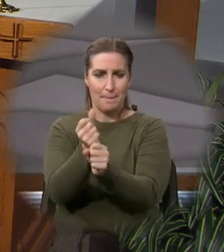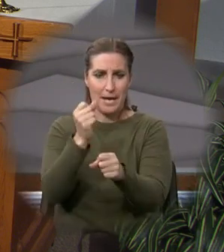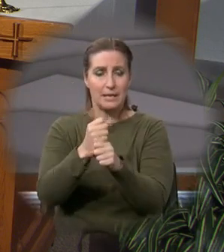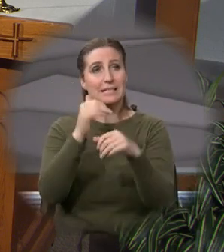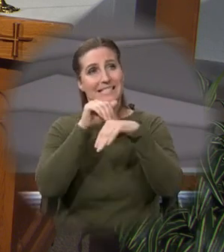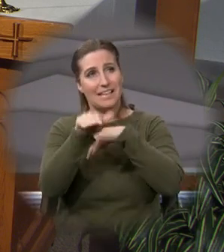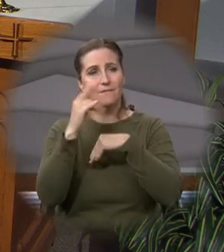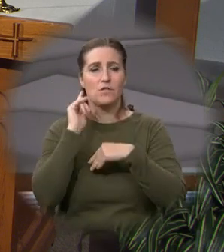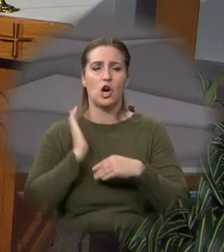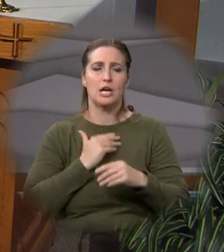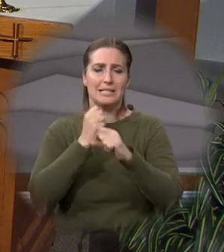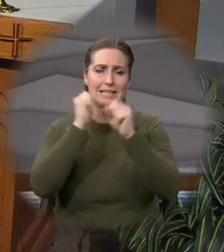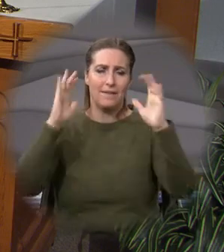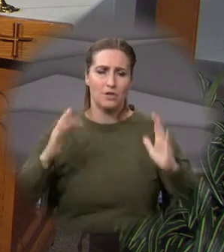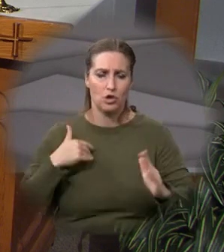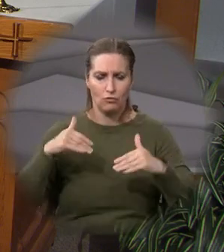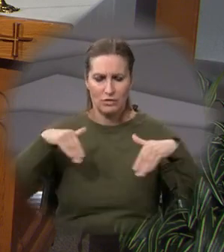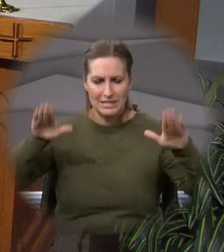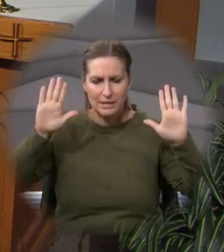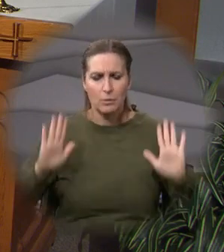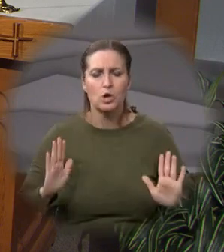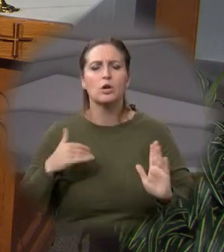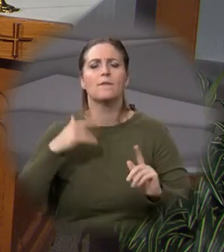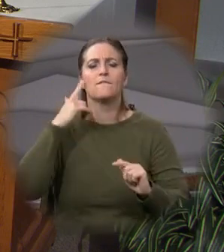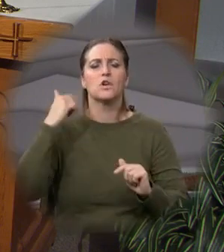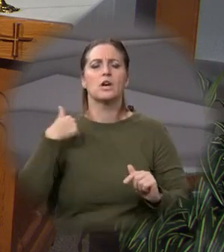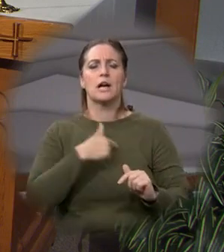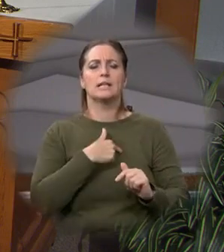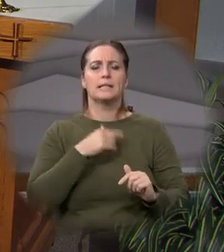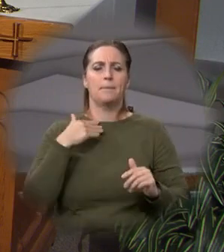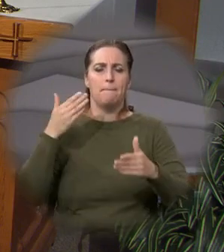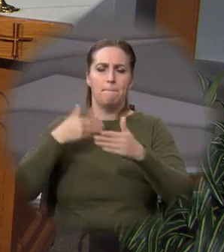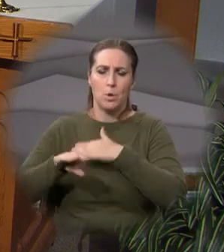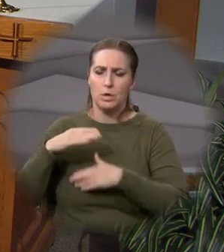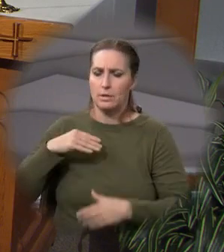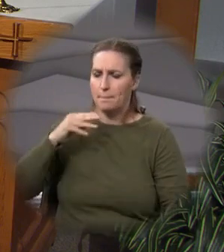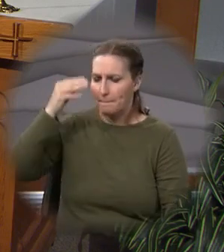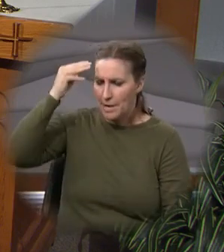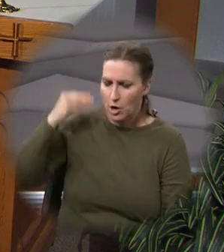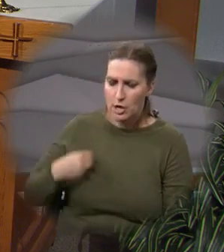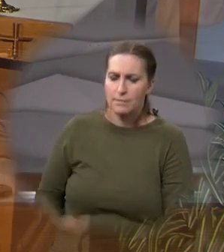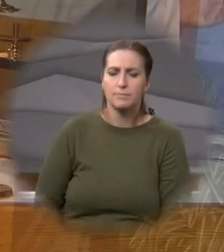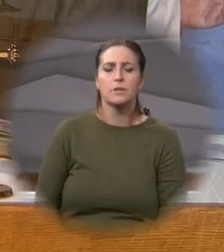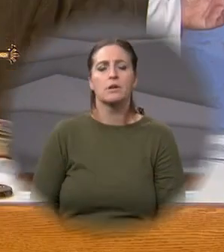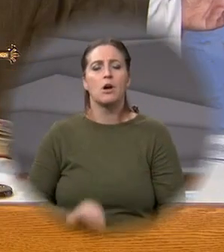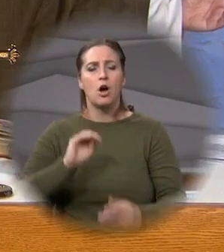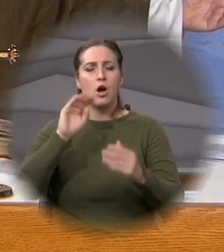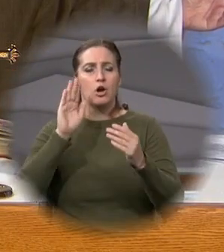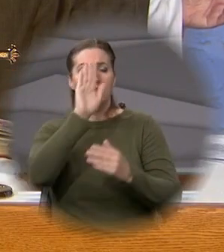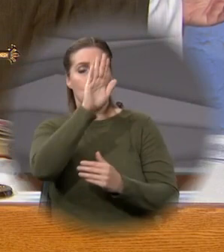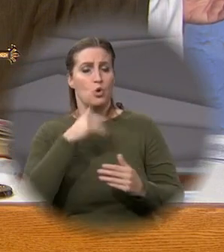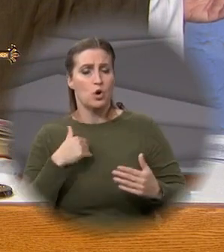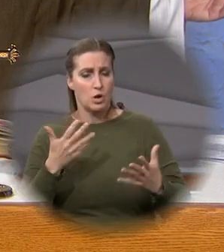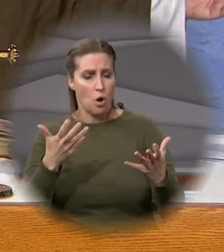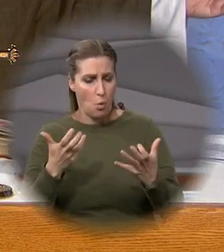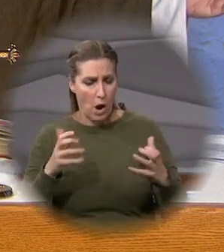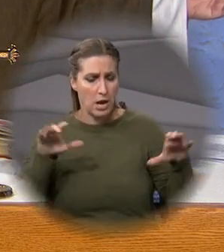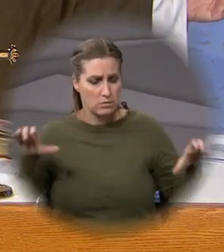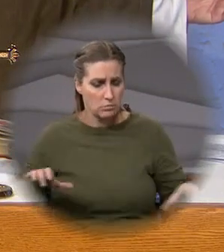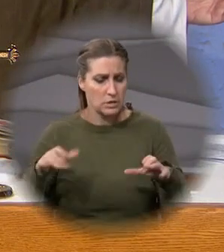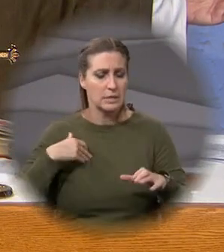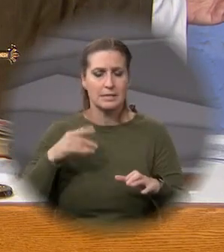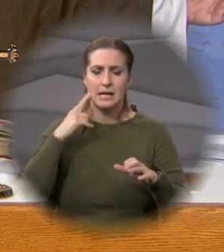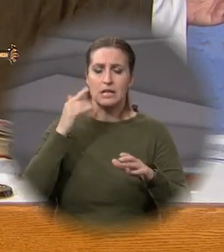our Savior and Redeemer, incarnate by the Holy Spirit and born of the Virgin. Fulfilling your will and gaining for you a holy people,